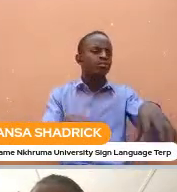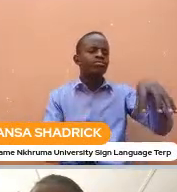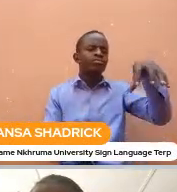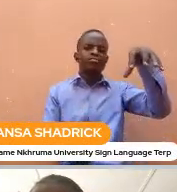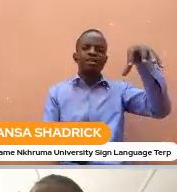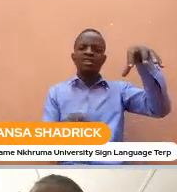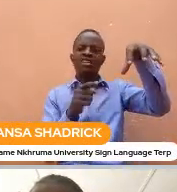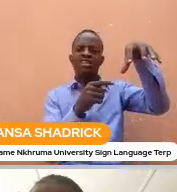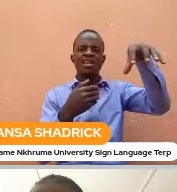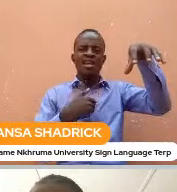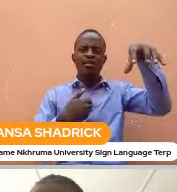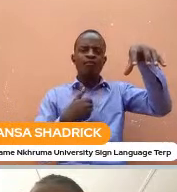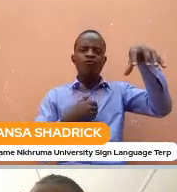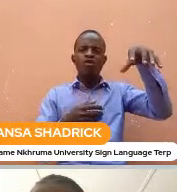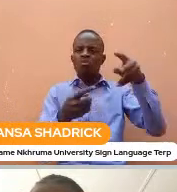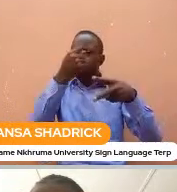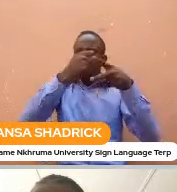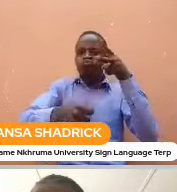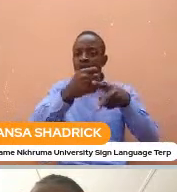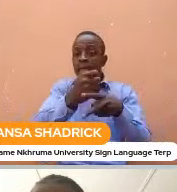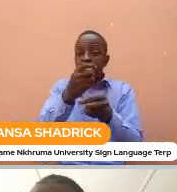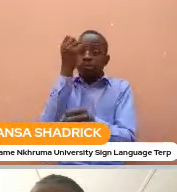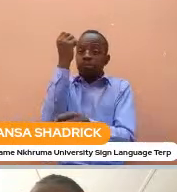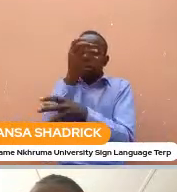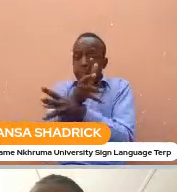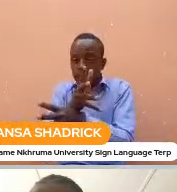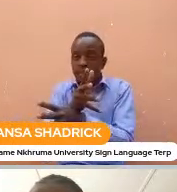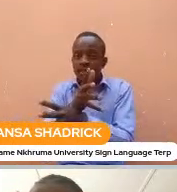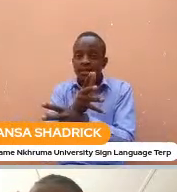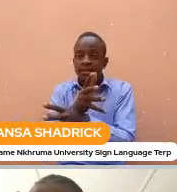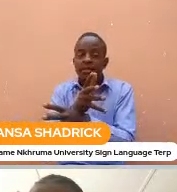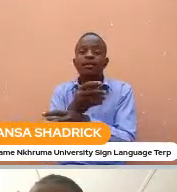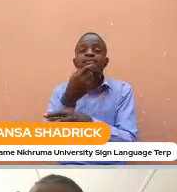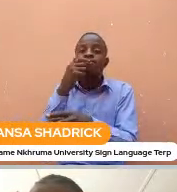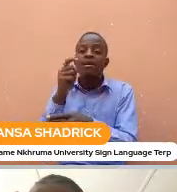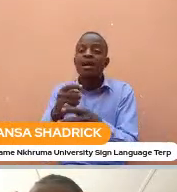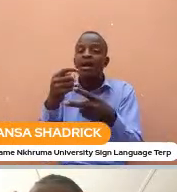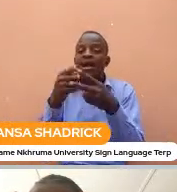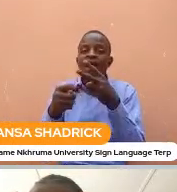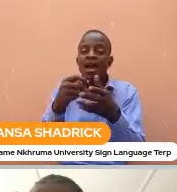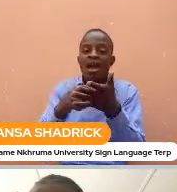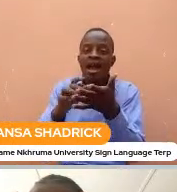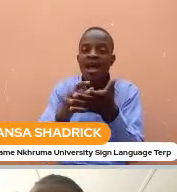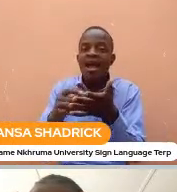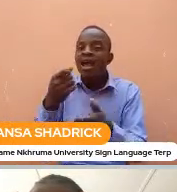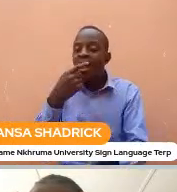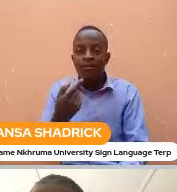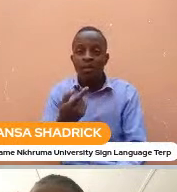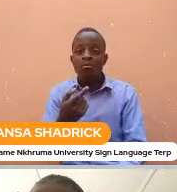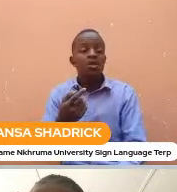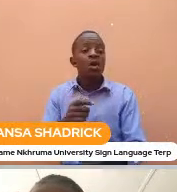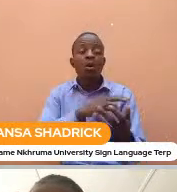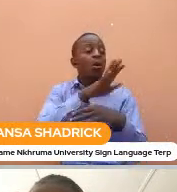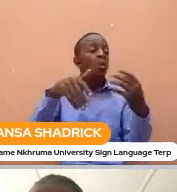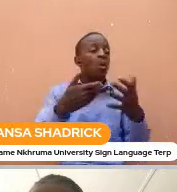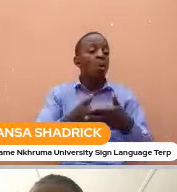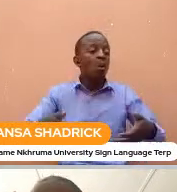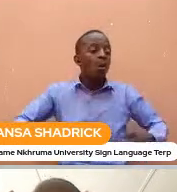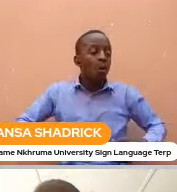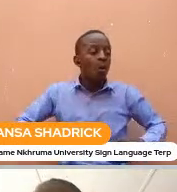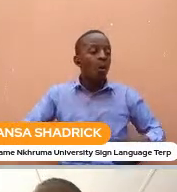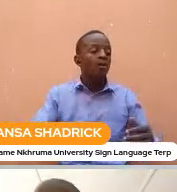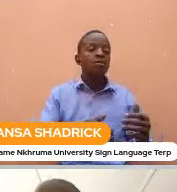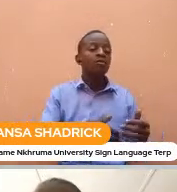them. But there is a consented age. I can't give contraceptives to anyone who's below 16 without